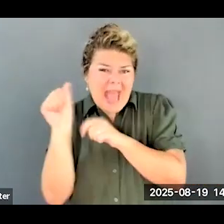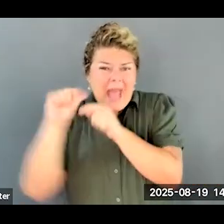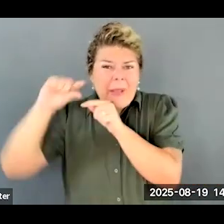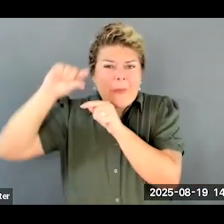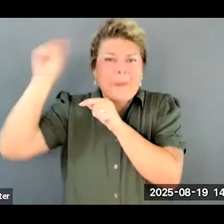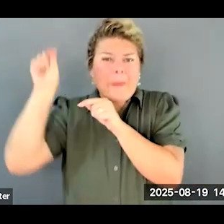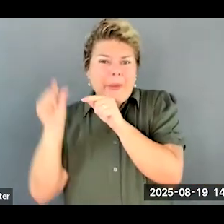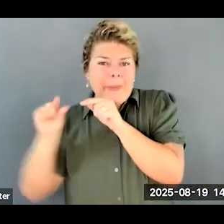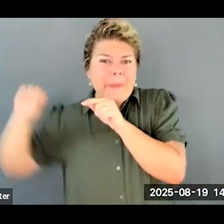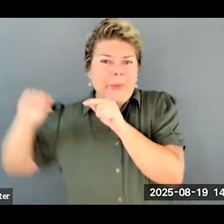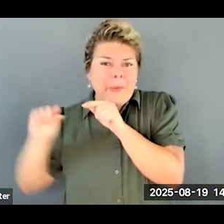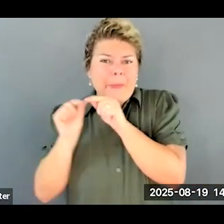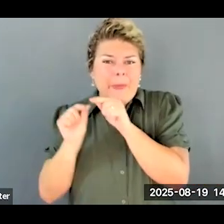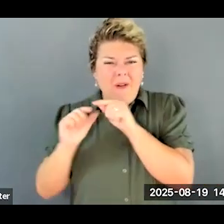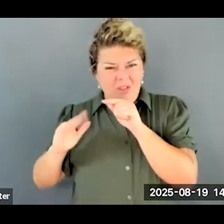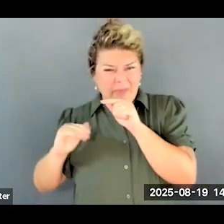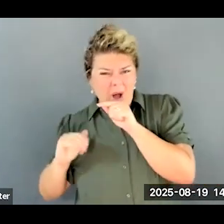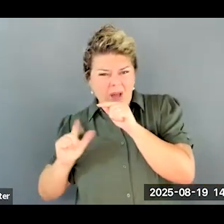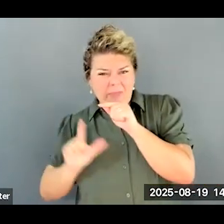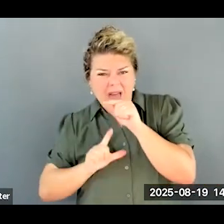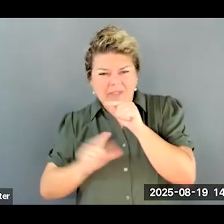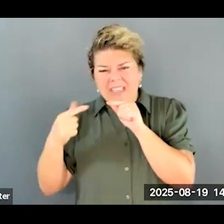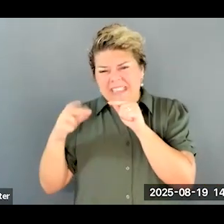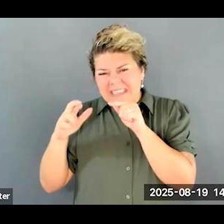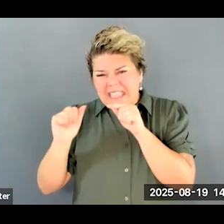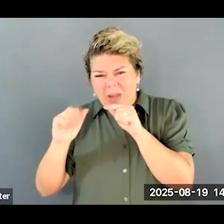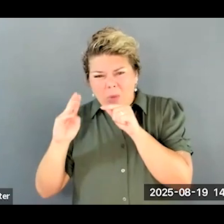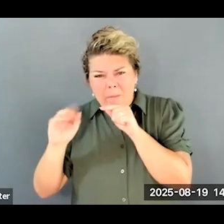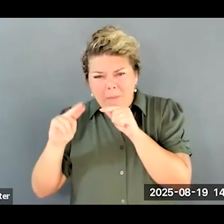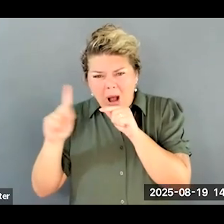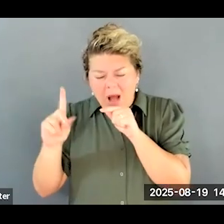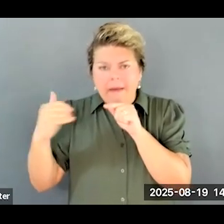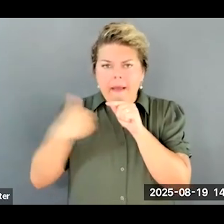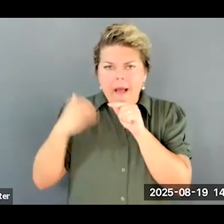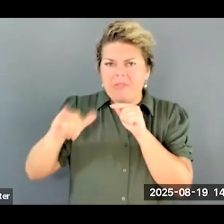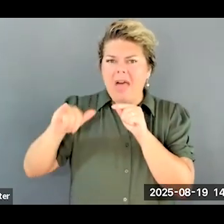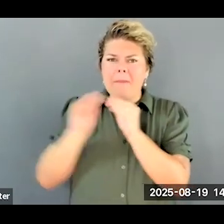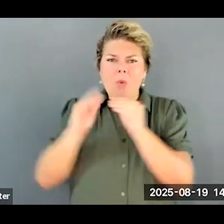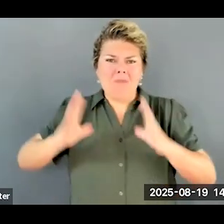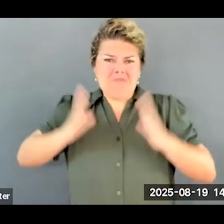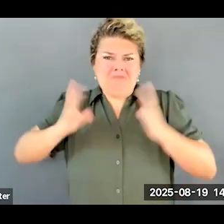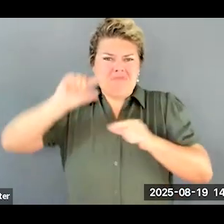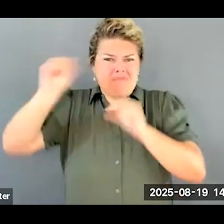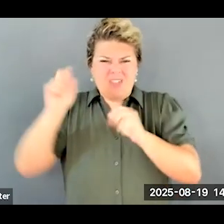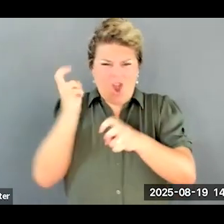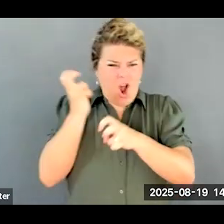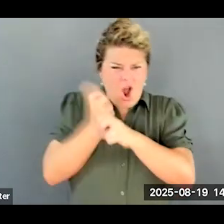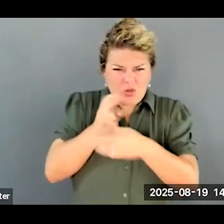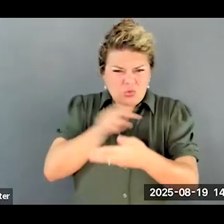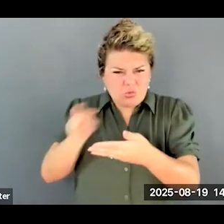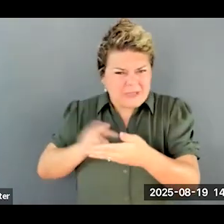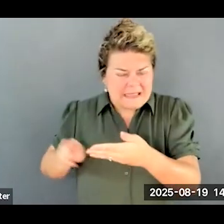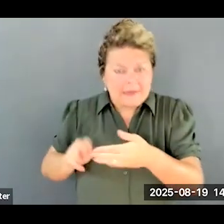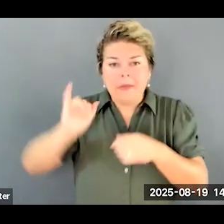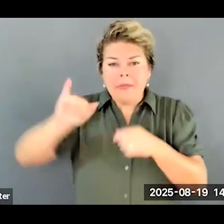bottom left. And these are fonts like Garamond that have extra embellishments, which can make them harder to read. These extra little